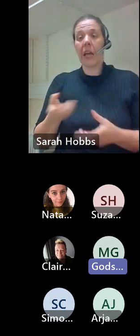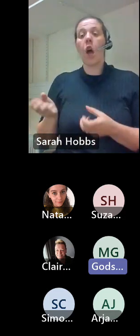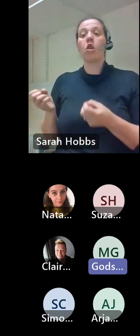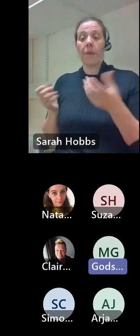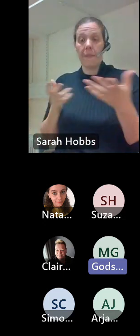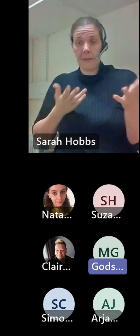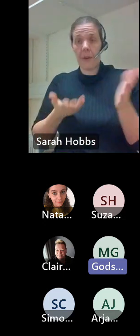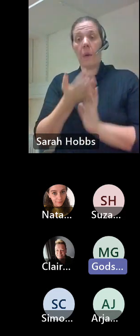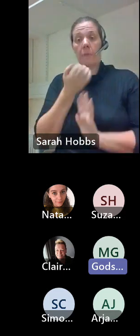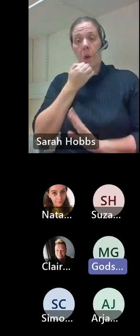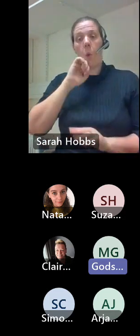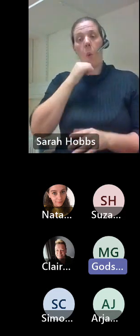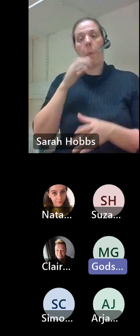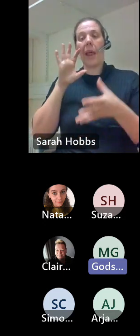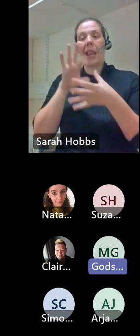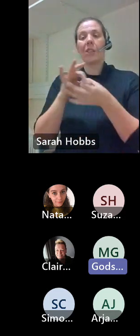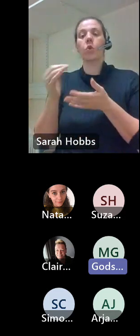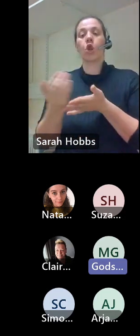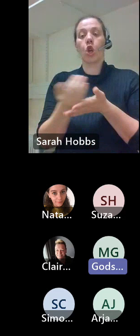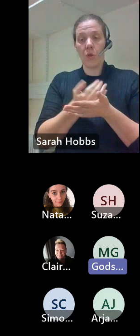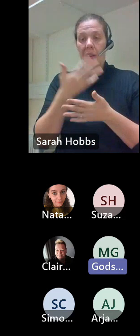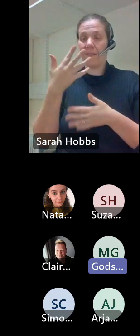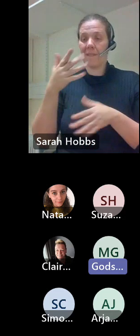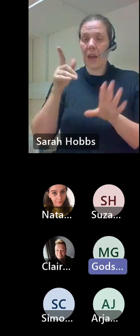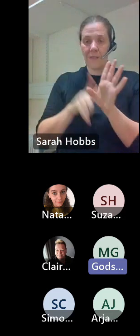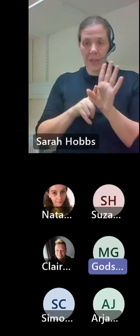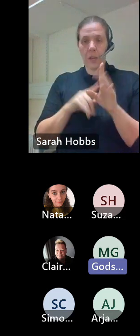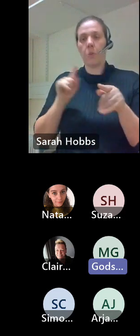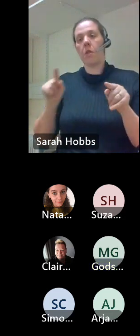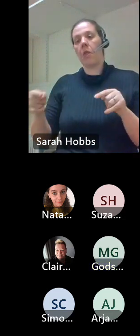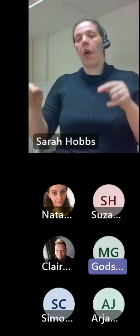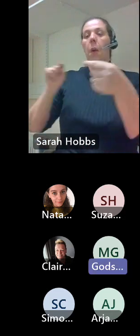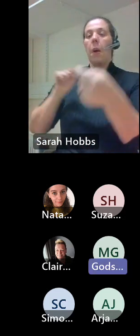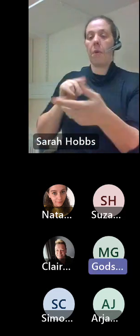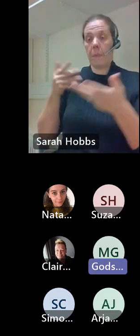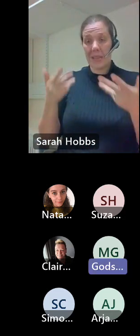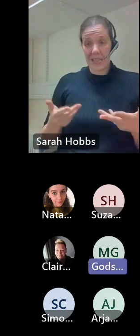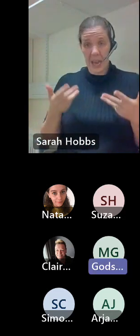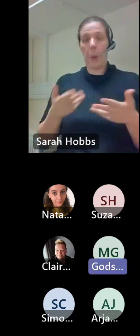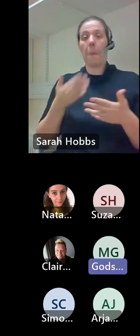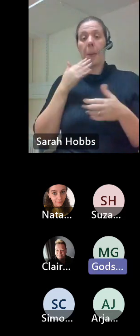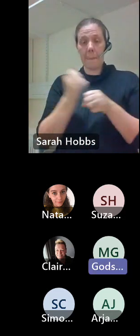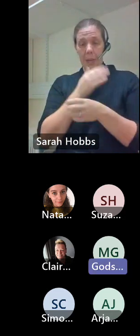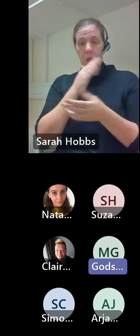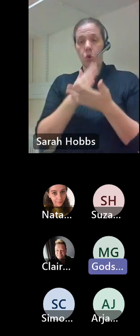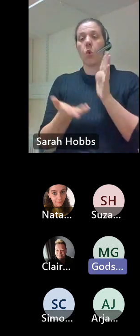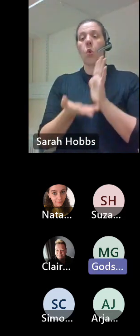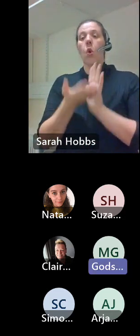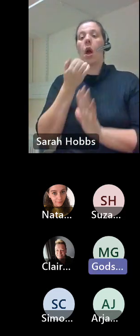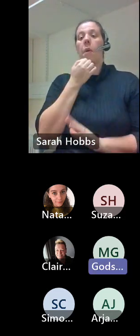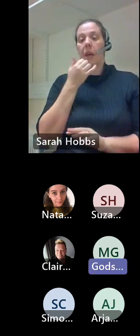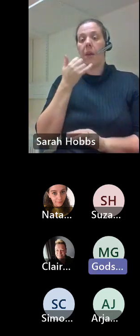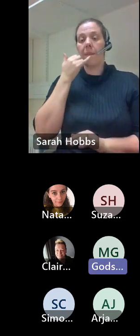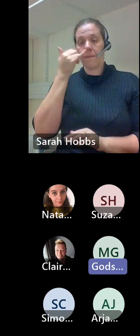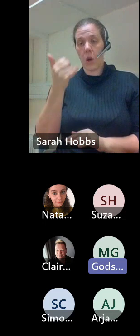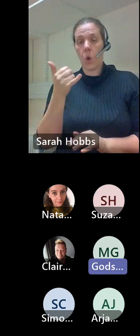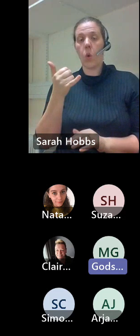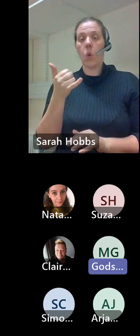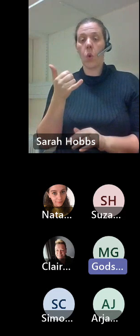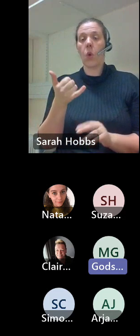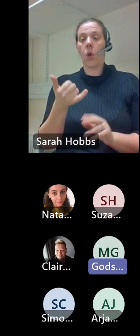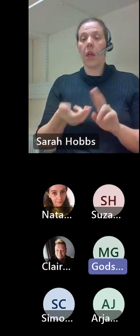devices are security related, where even 5 years ago, it was probably the other way around. So do please make sure you update your devices. If you don't want to do